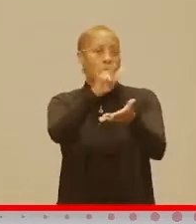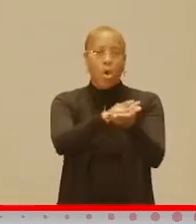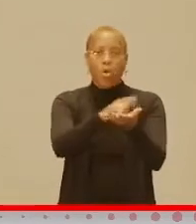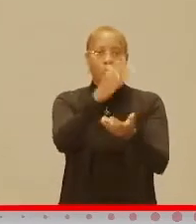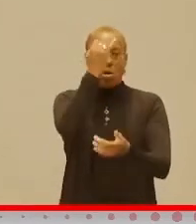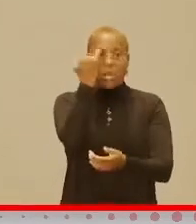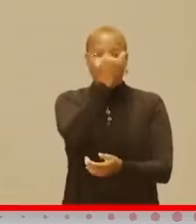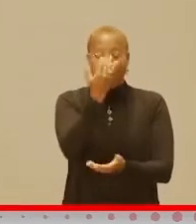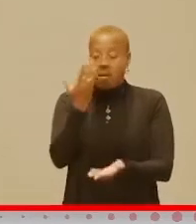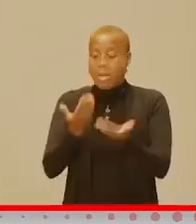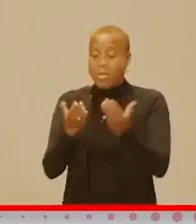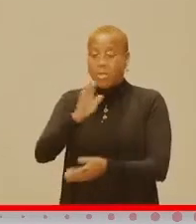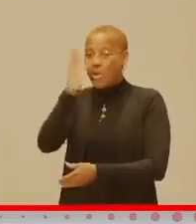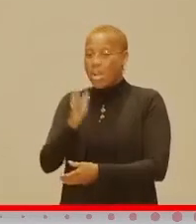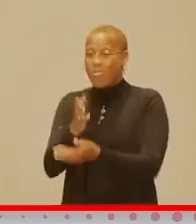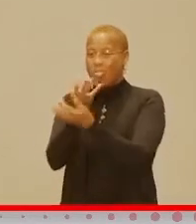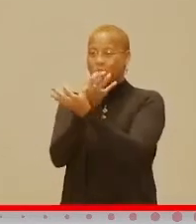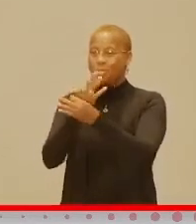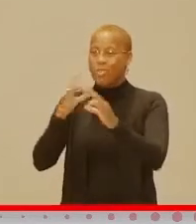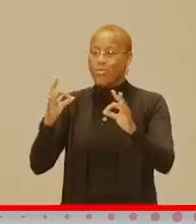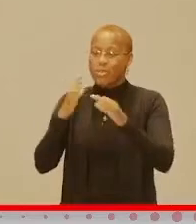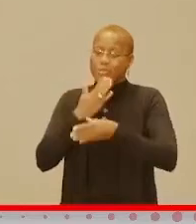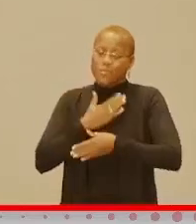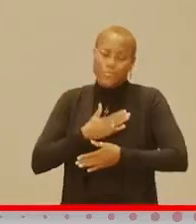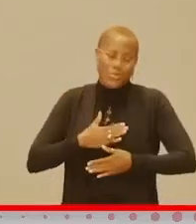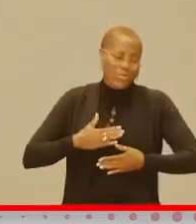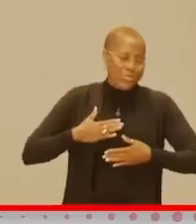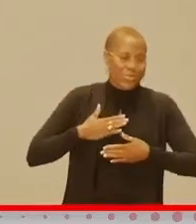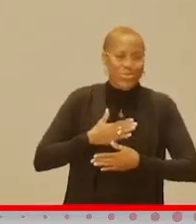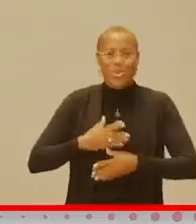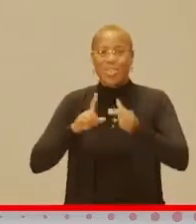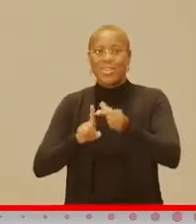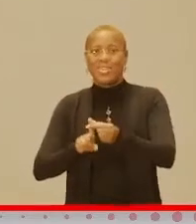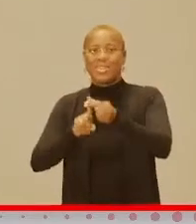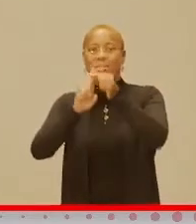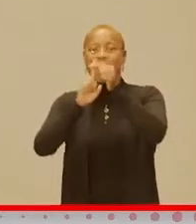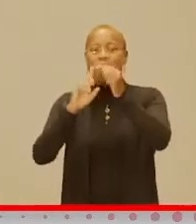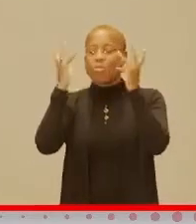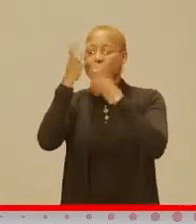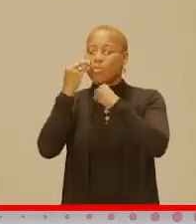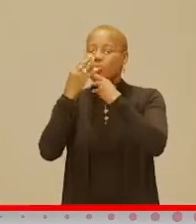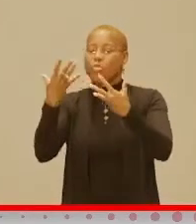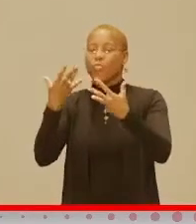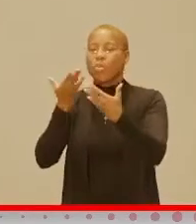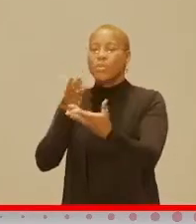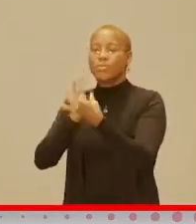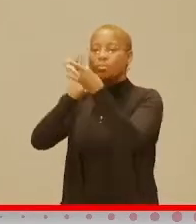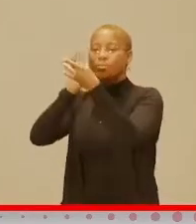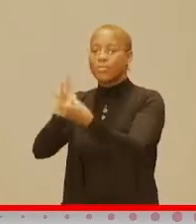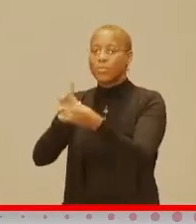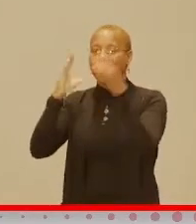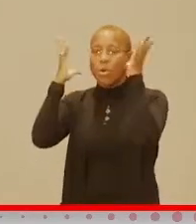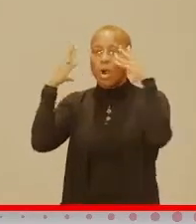may never be free to enjoy the very special, the very lovely things about Holland.